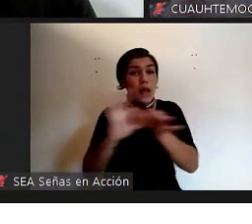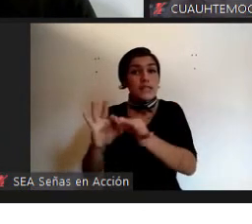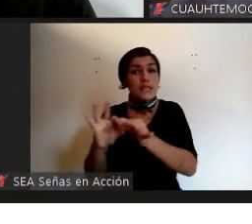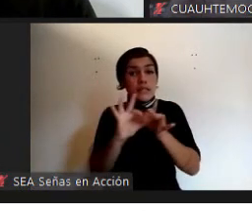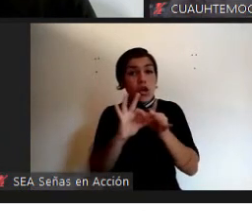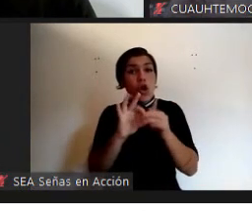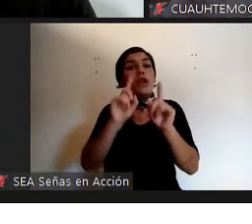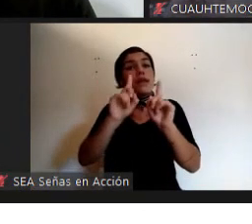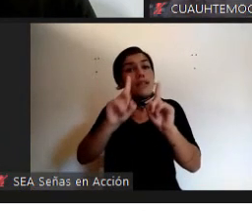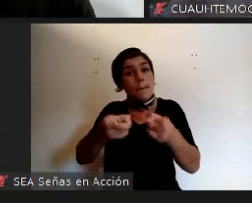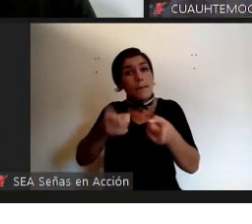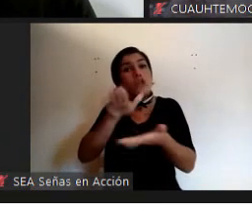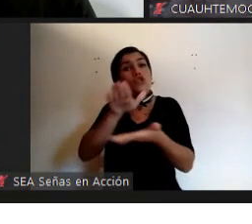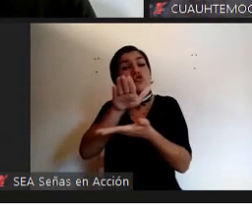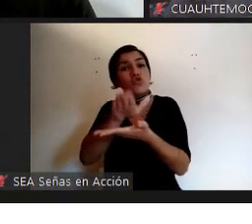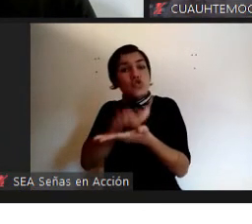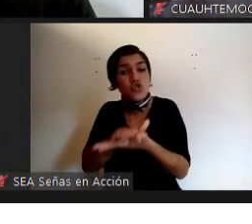having